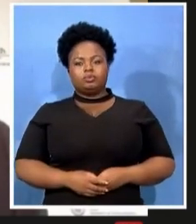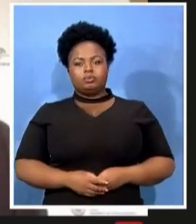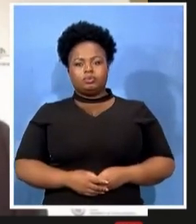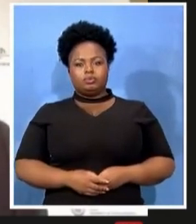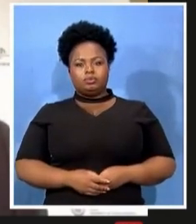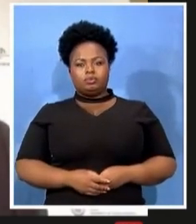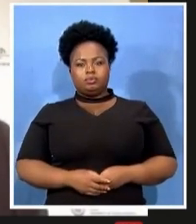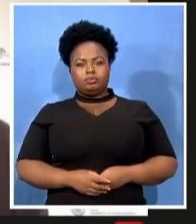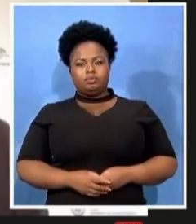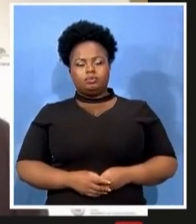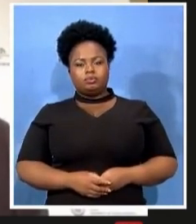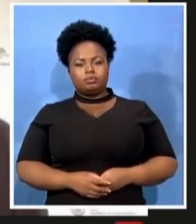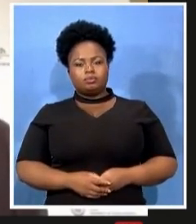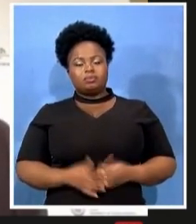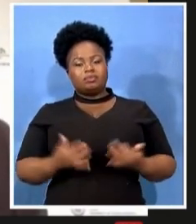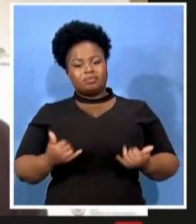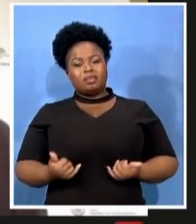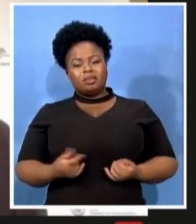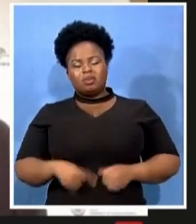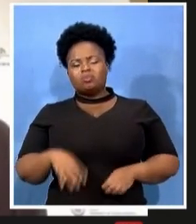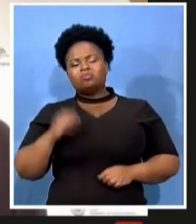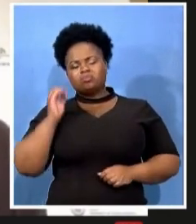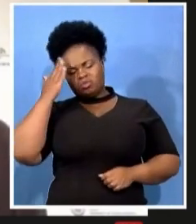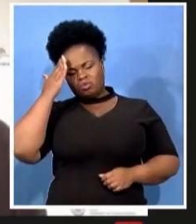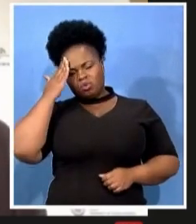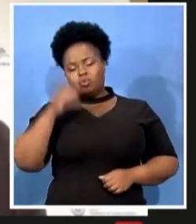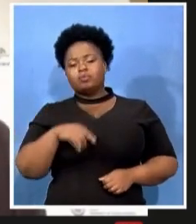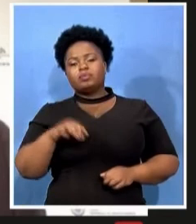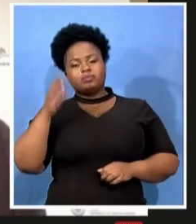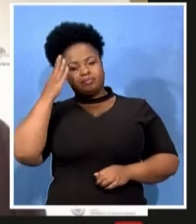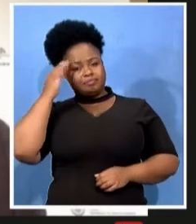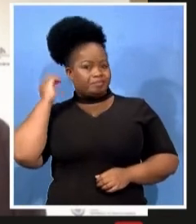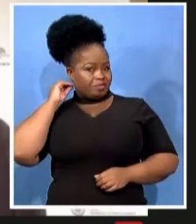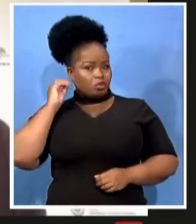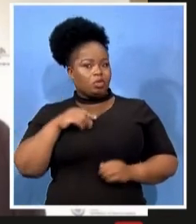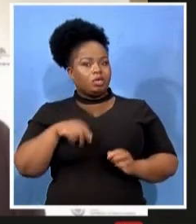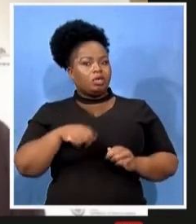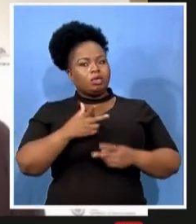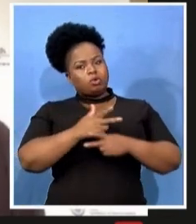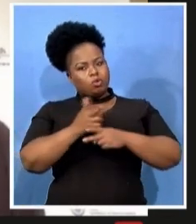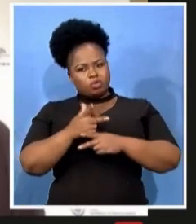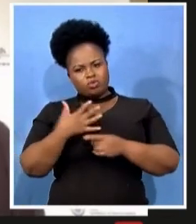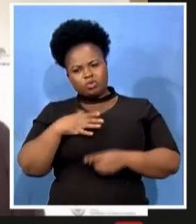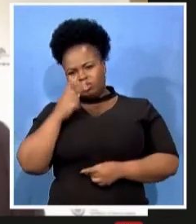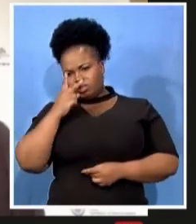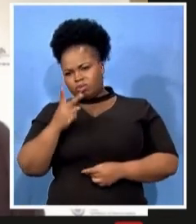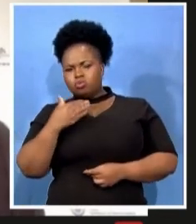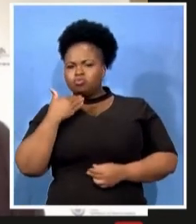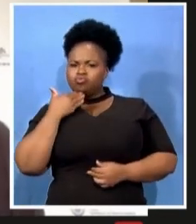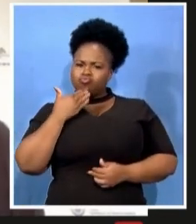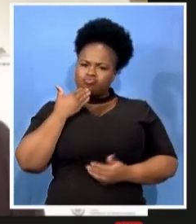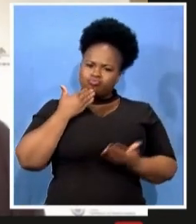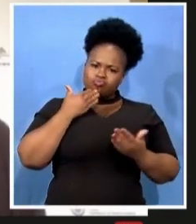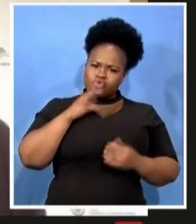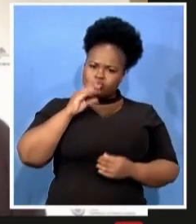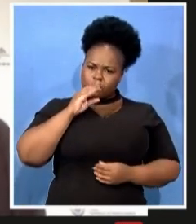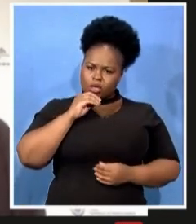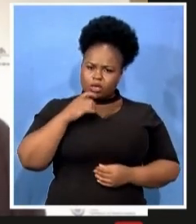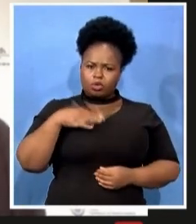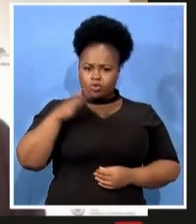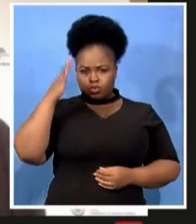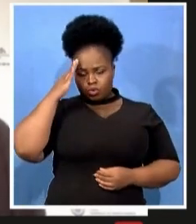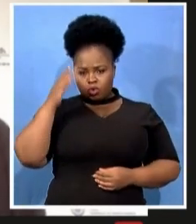are recordings that we are taking. We like to see and know who's talking. That is what the parliamentary staff has